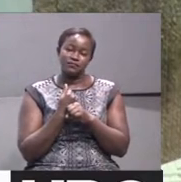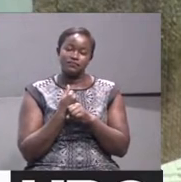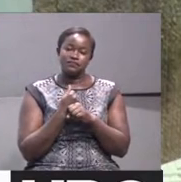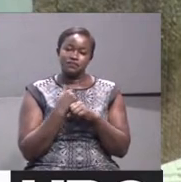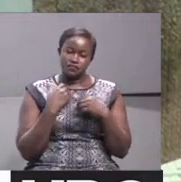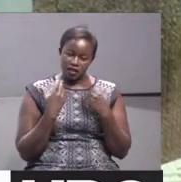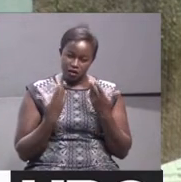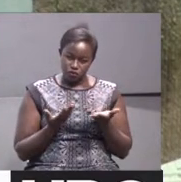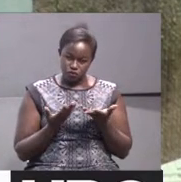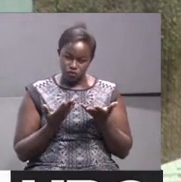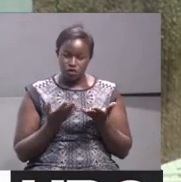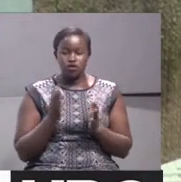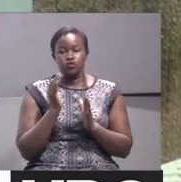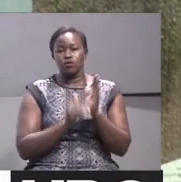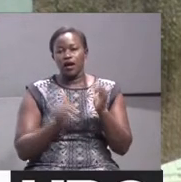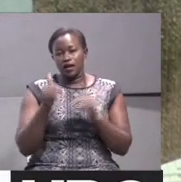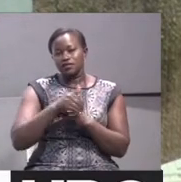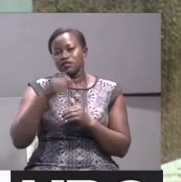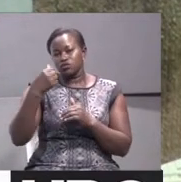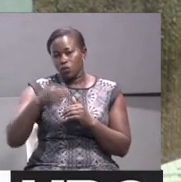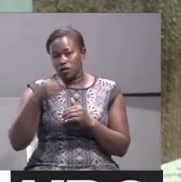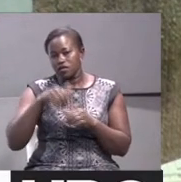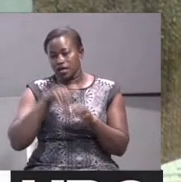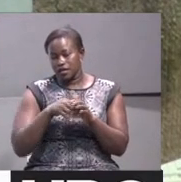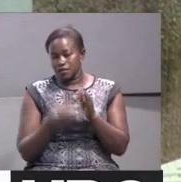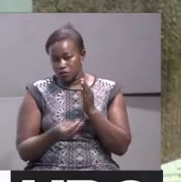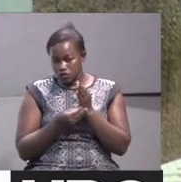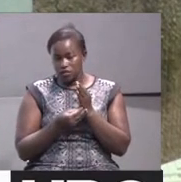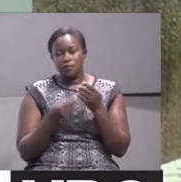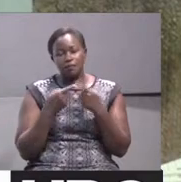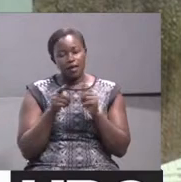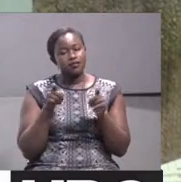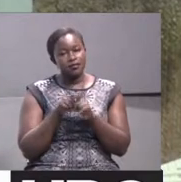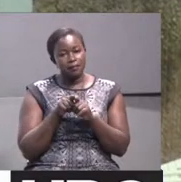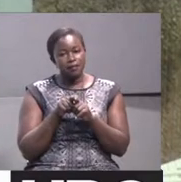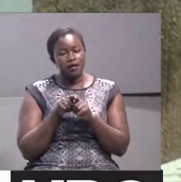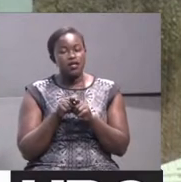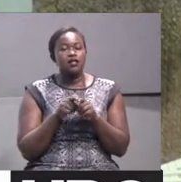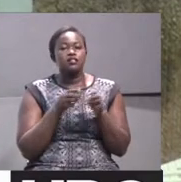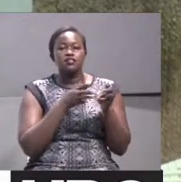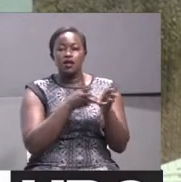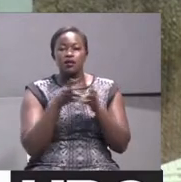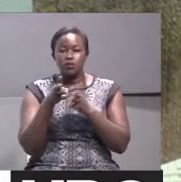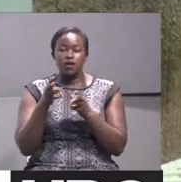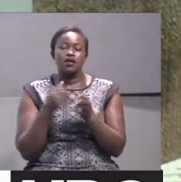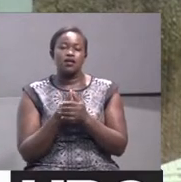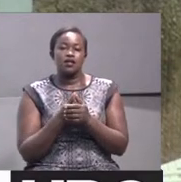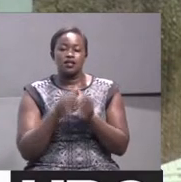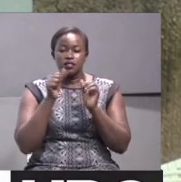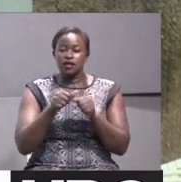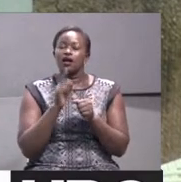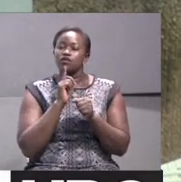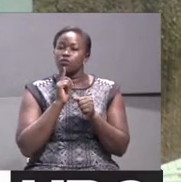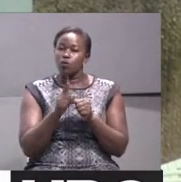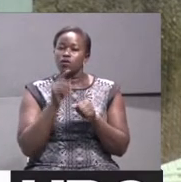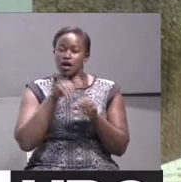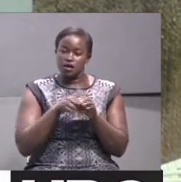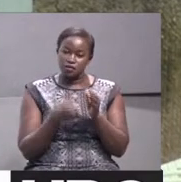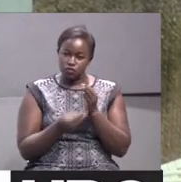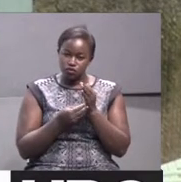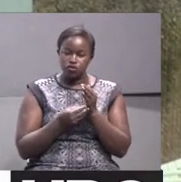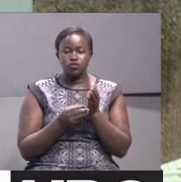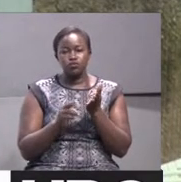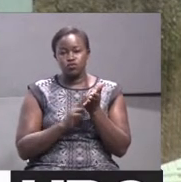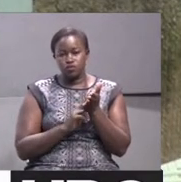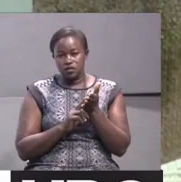of accessing quality inputs, but also the way they can order inputs using the